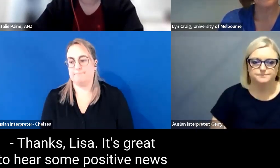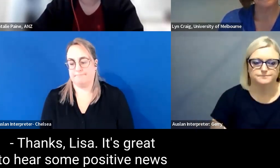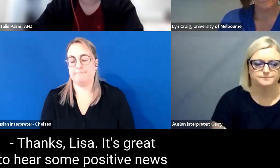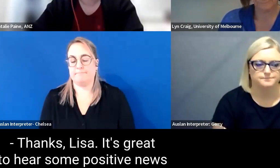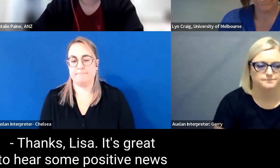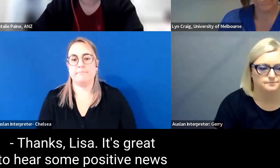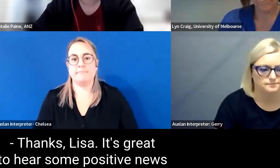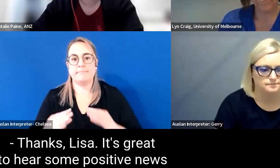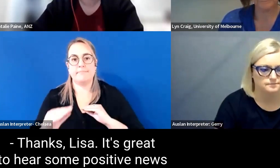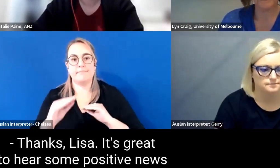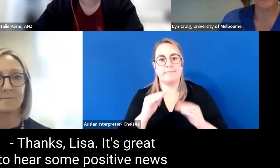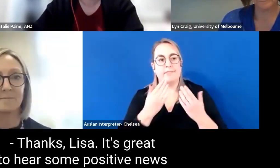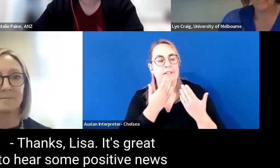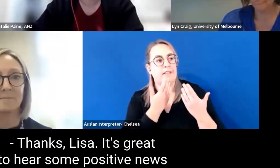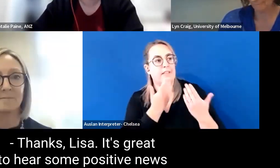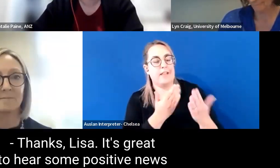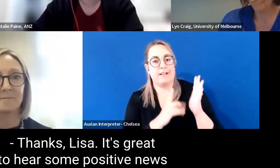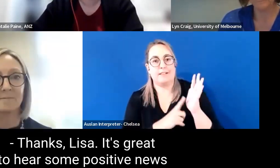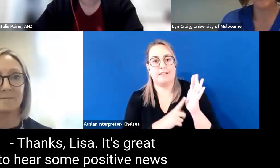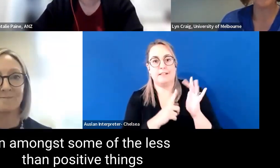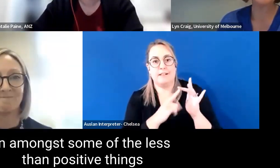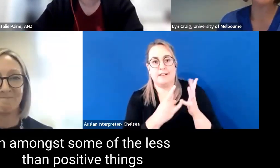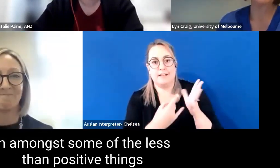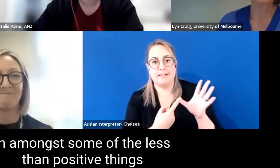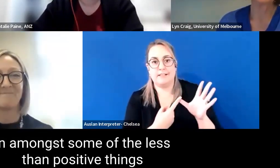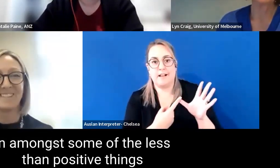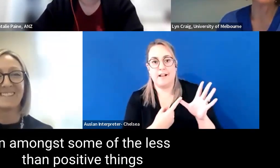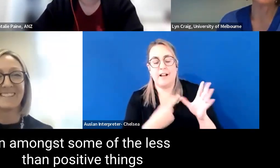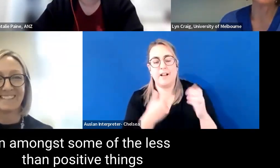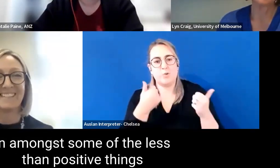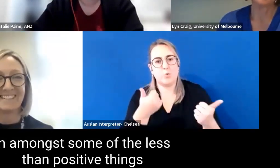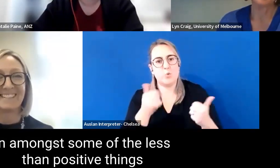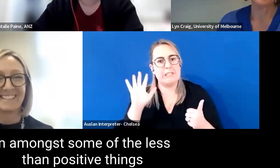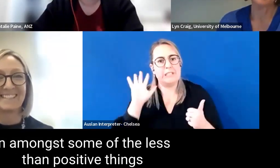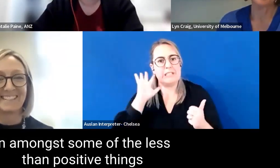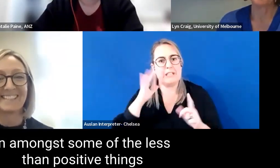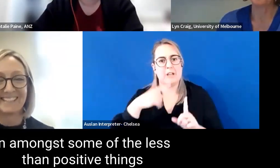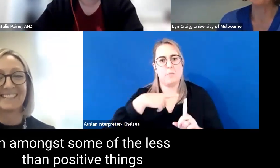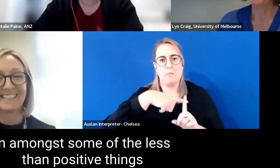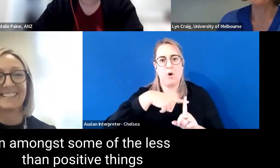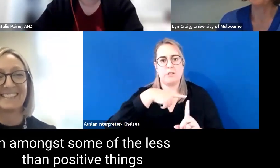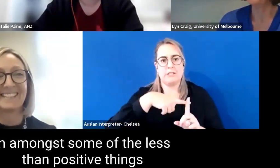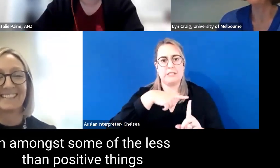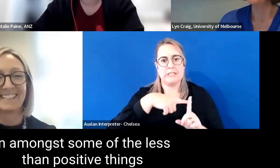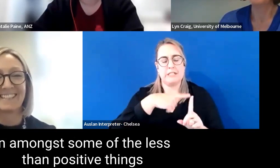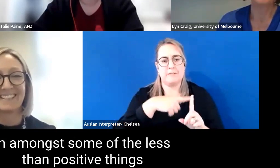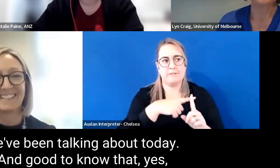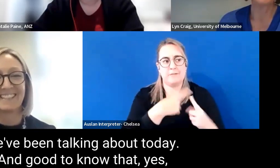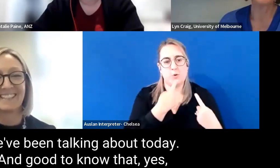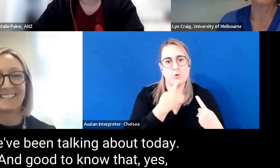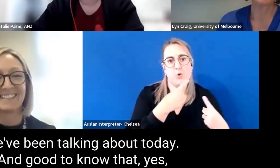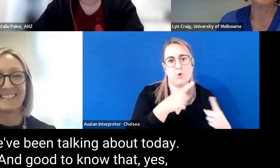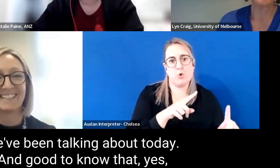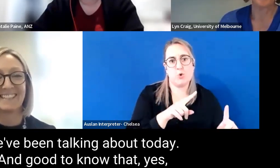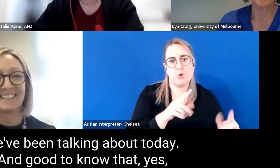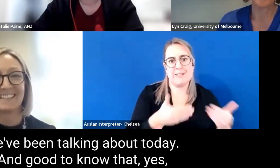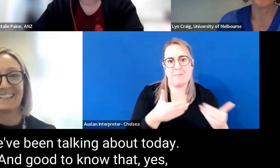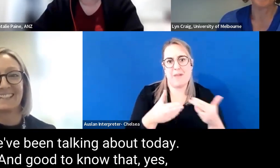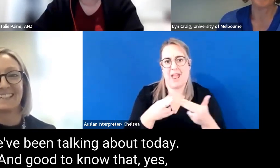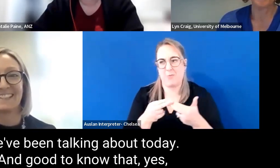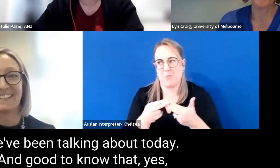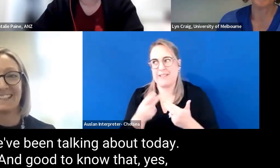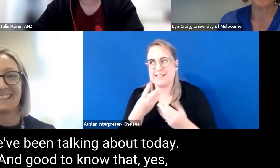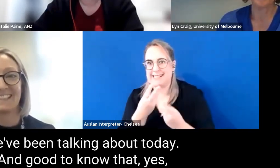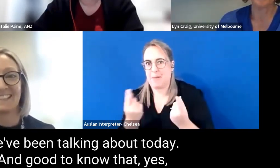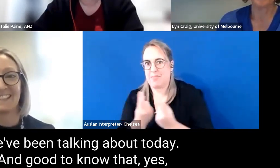Thanks, Lisa. It's great to hear some positive news in amongst some of the less than positive things we've been talking about today,